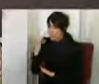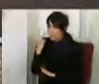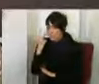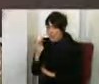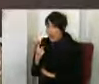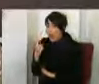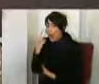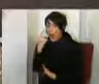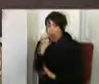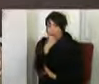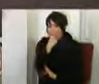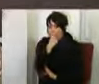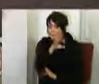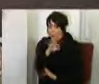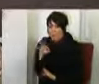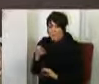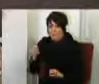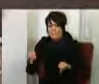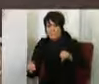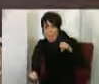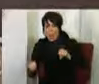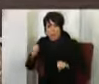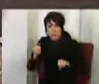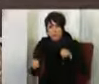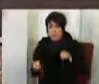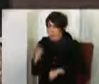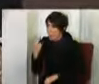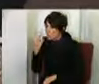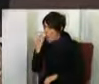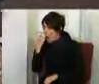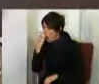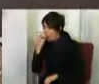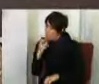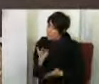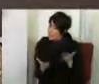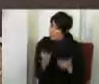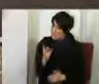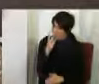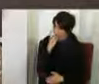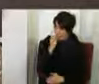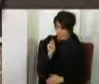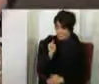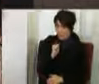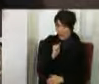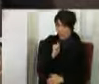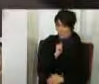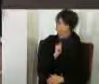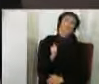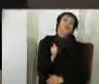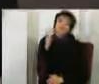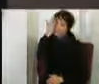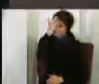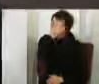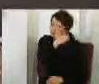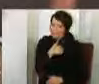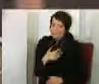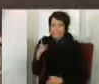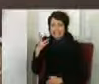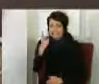doubt. As we see the eyes of doubt when we doubt ourselves. When we see eyes of doubt that would doubt